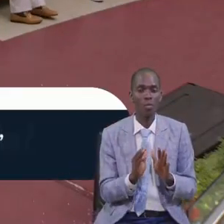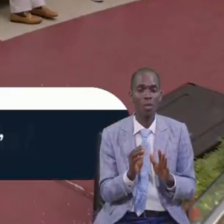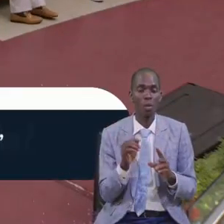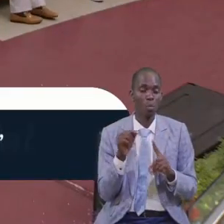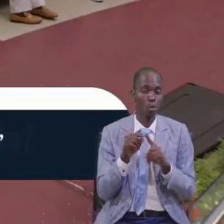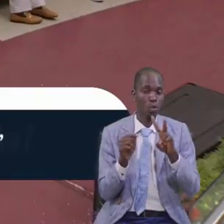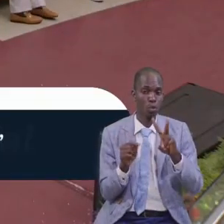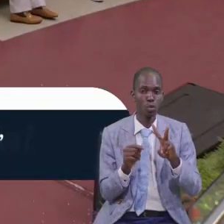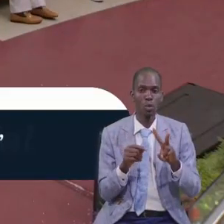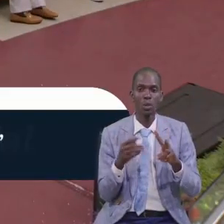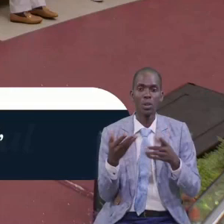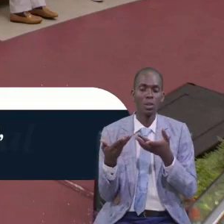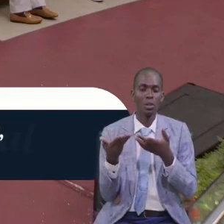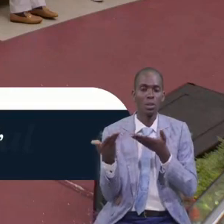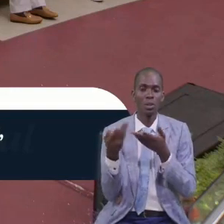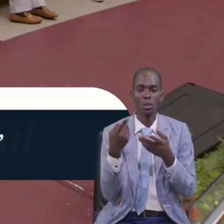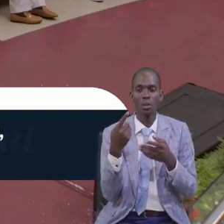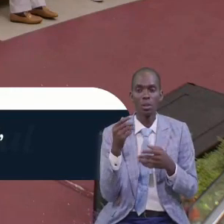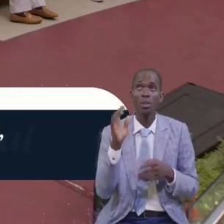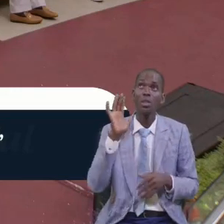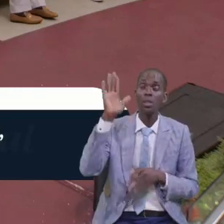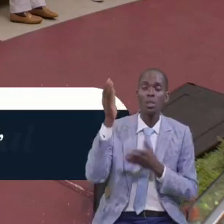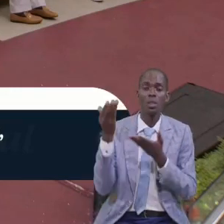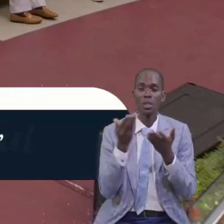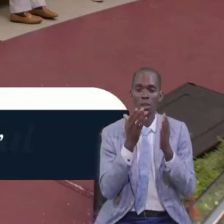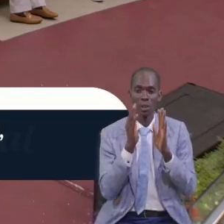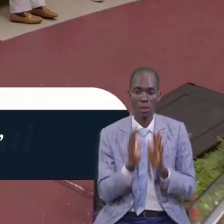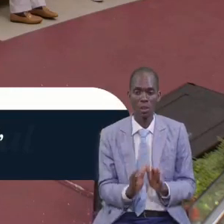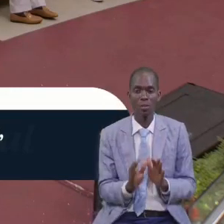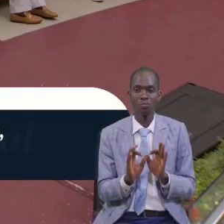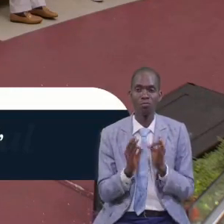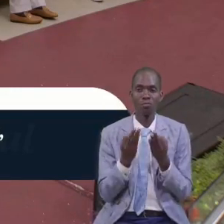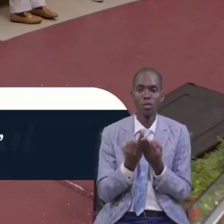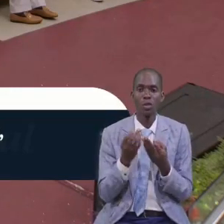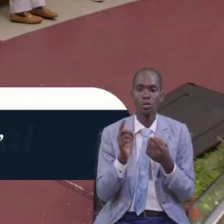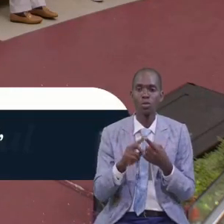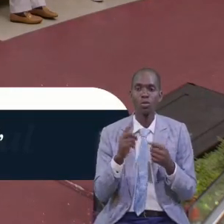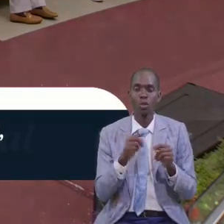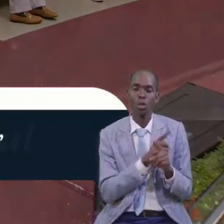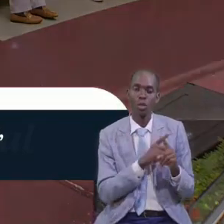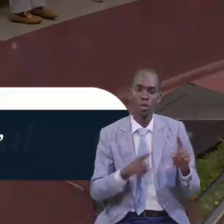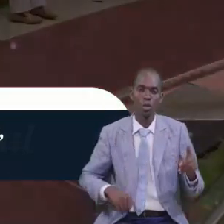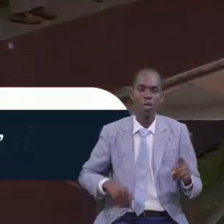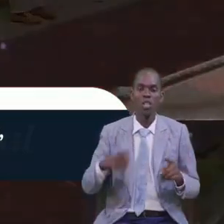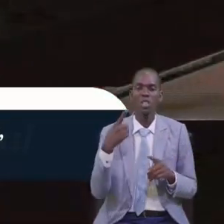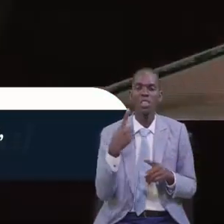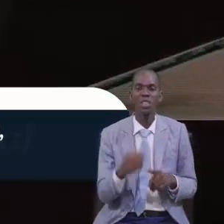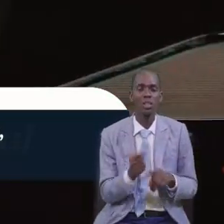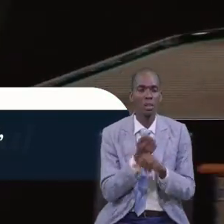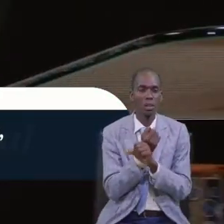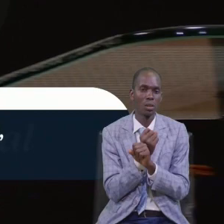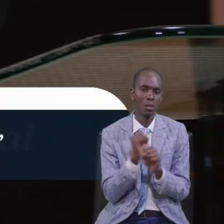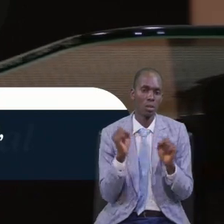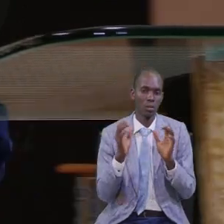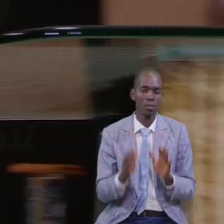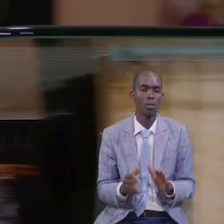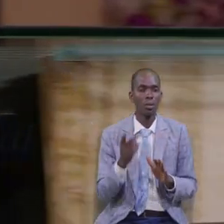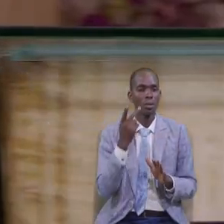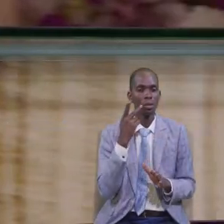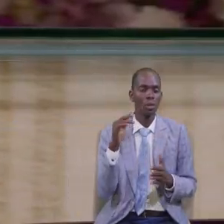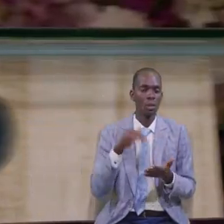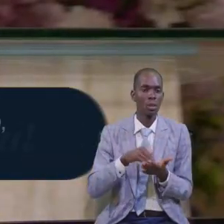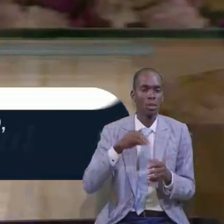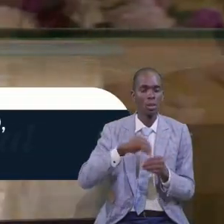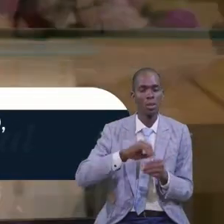the servant who to the Lord the just. Servanthood to the Lord the just. We're looking at James again, chapter